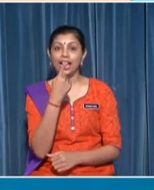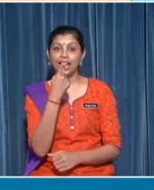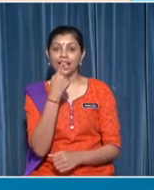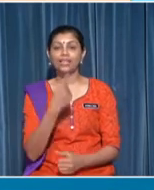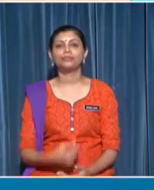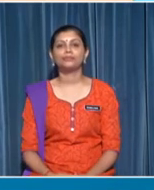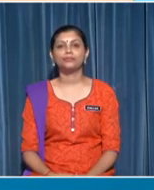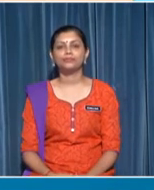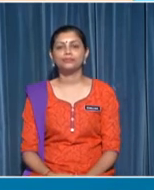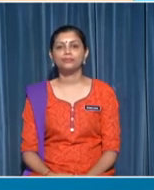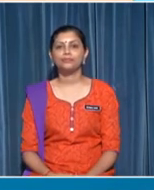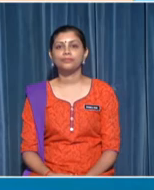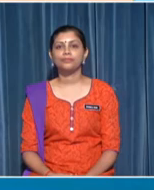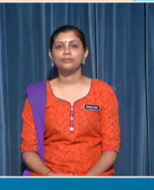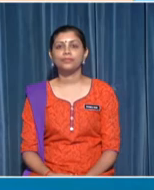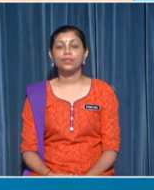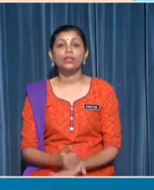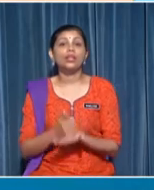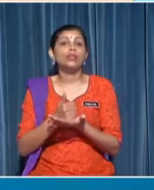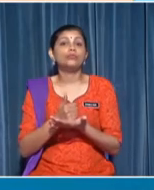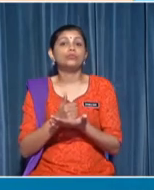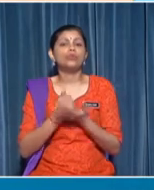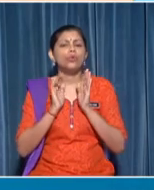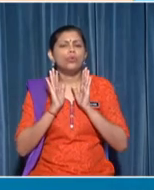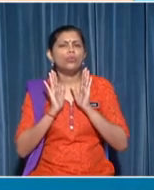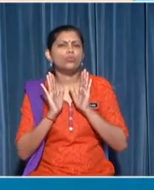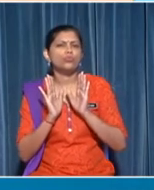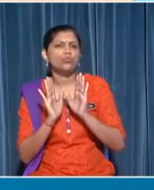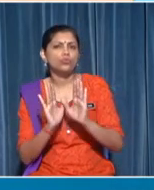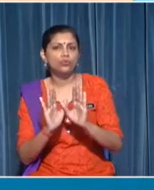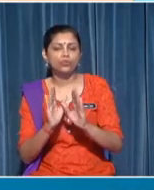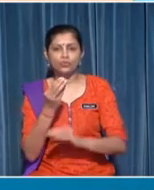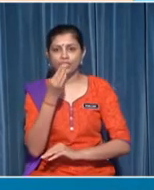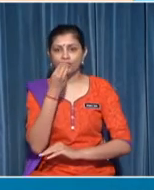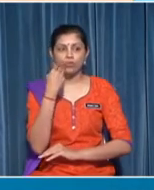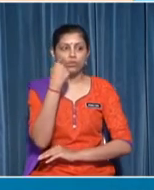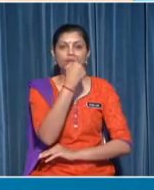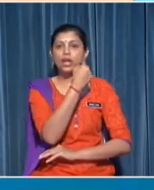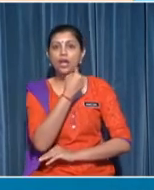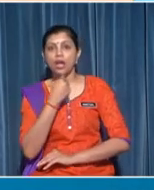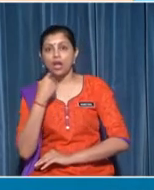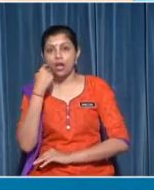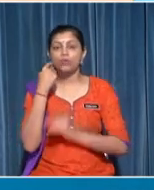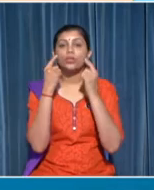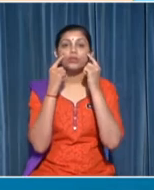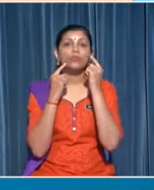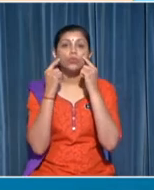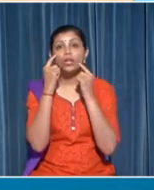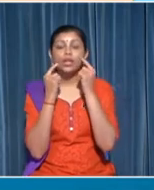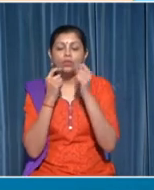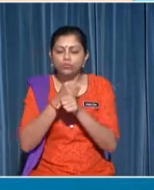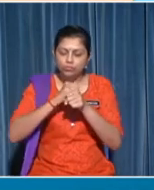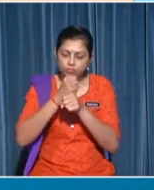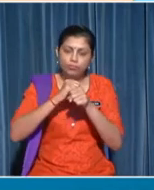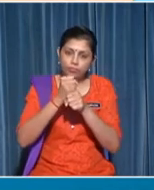course. Your tongue will help to push the food around while your molars are chewing and grinding